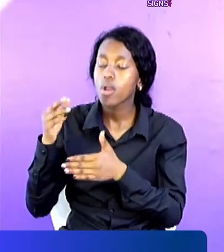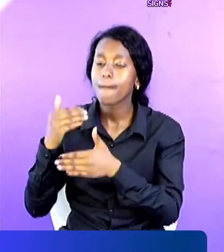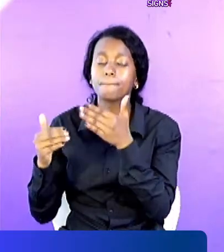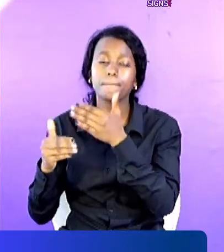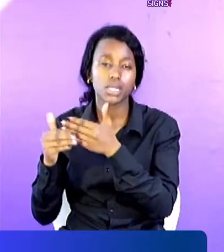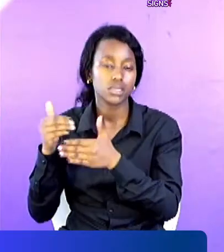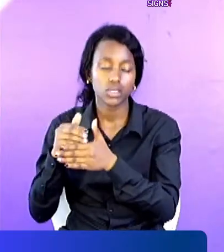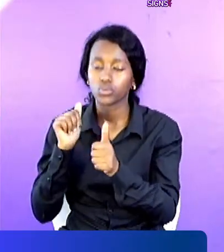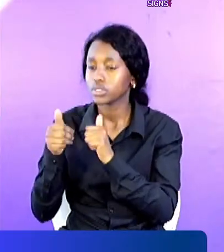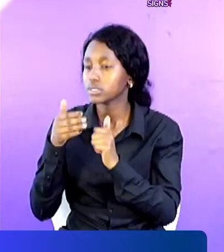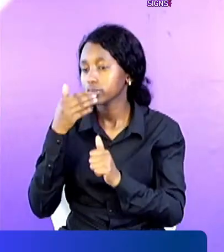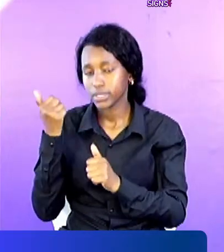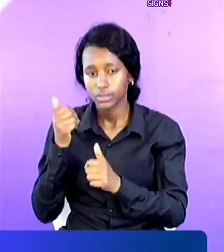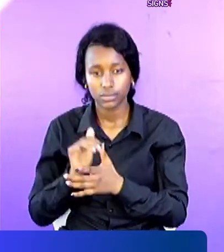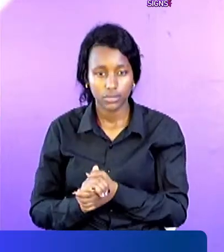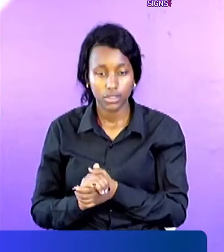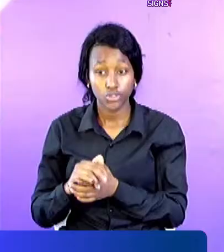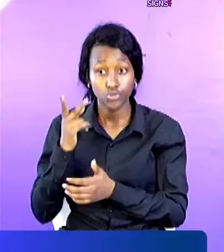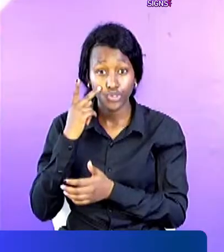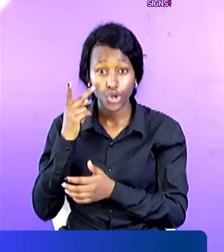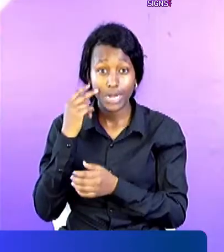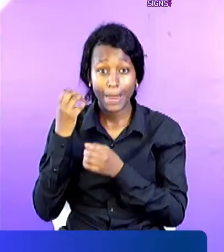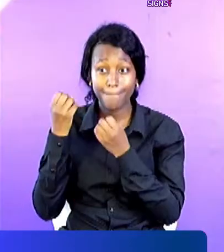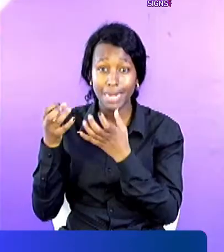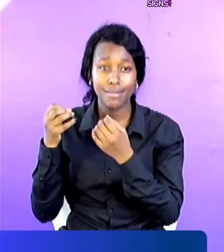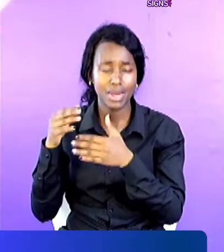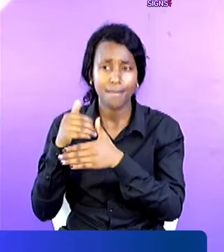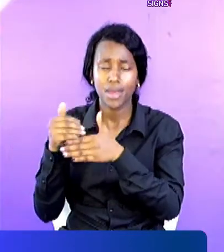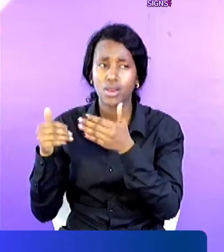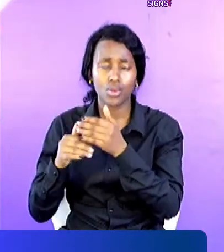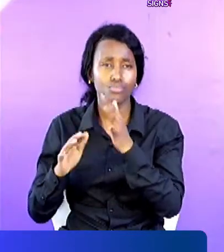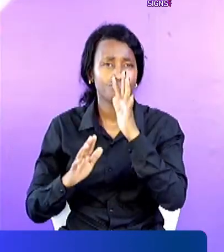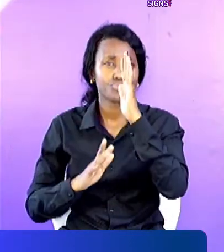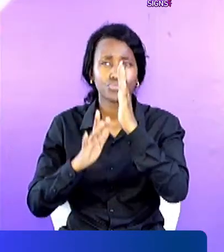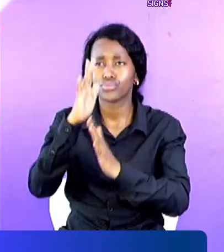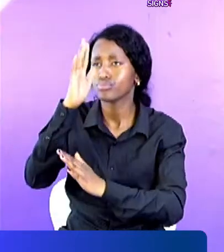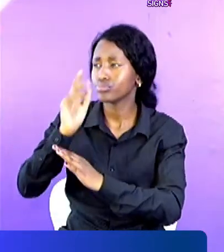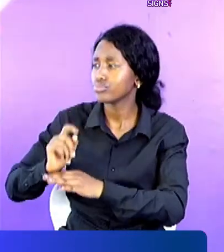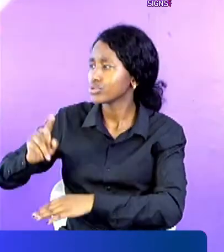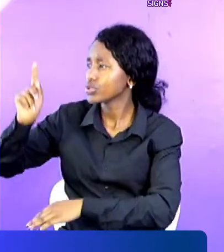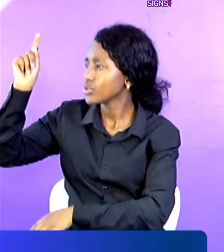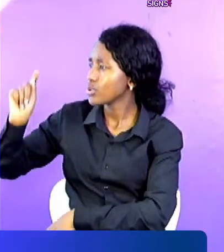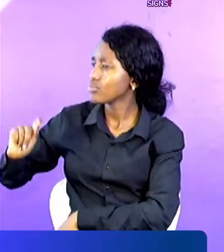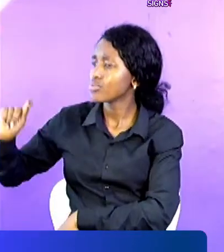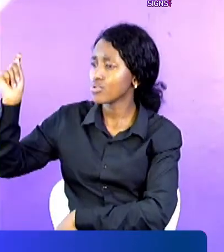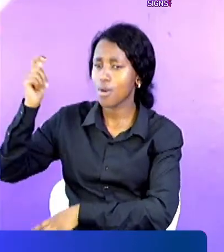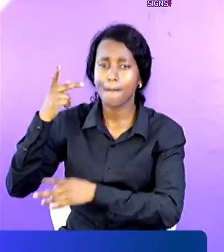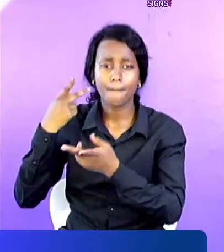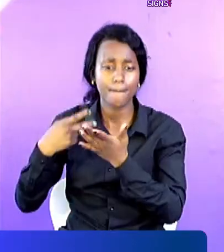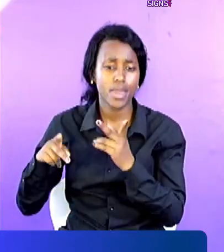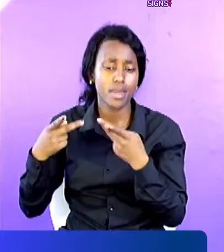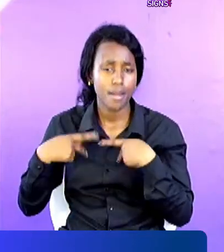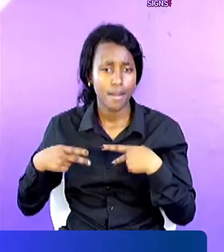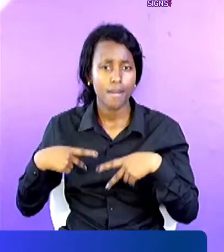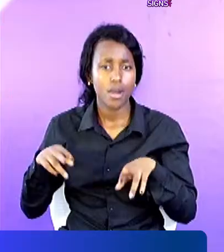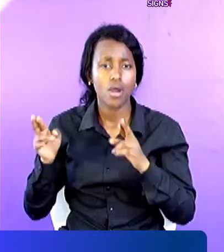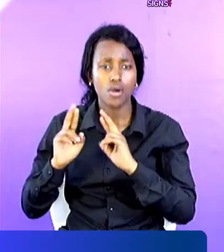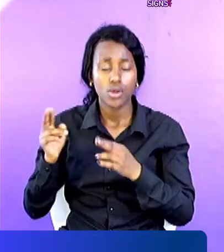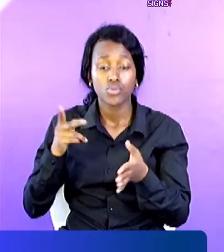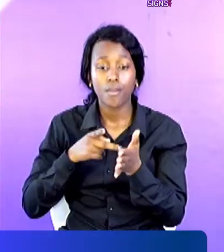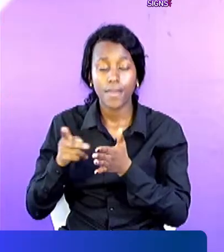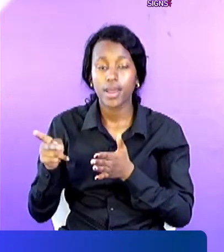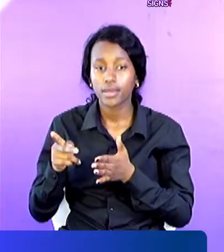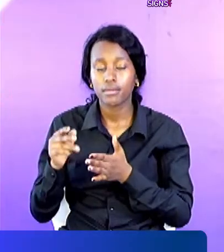and we see them in the Kilimanis of this country, Kileleshwas and the likes, where you are buying a section of